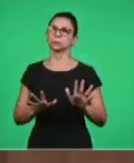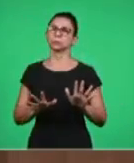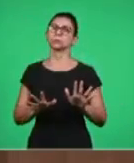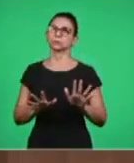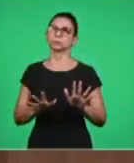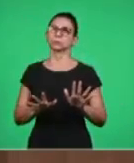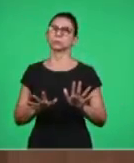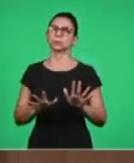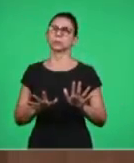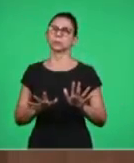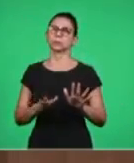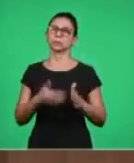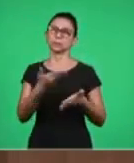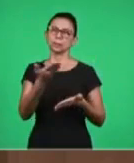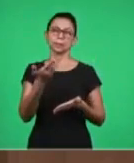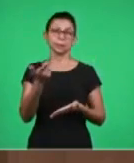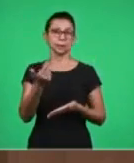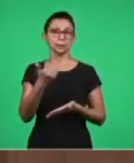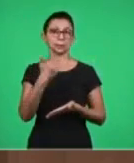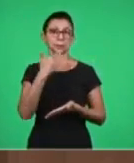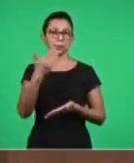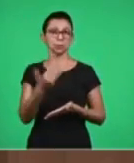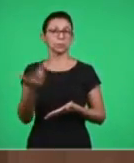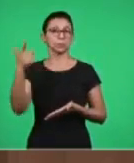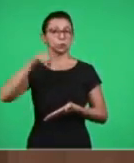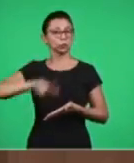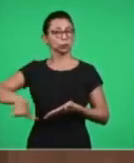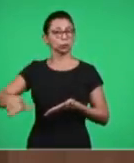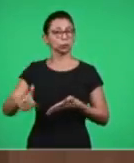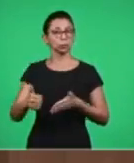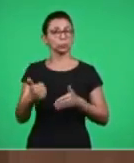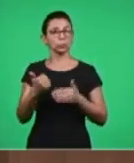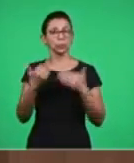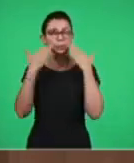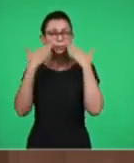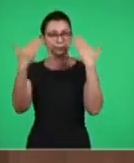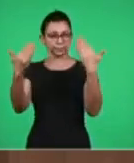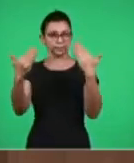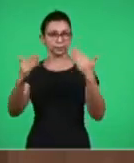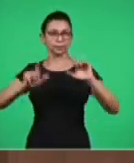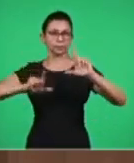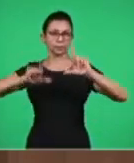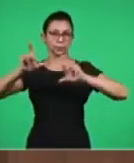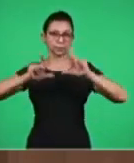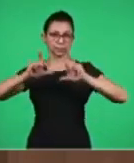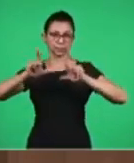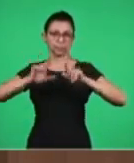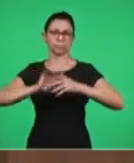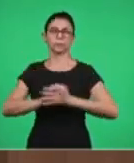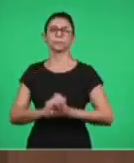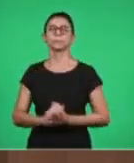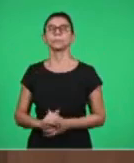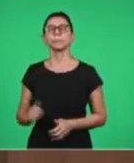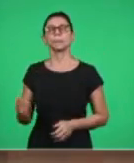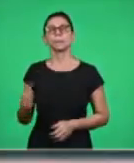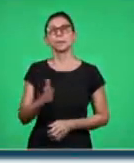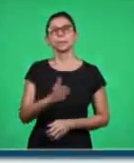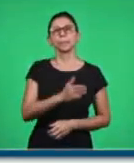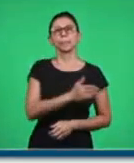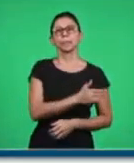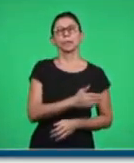And they chose to rebroadcast on those areas. And for sure, other TVs also are going to